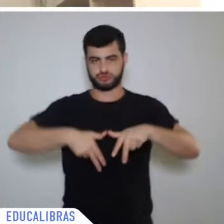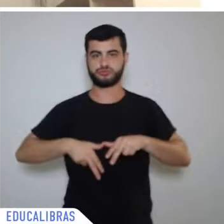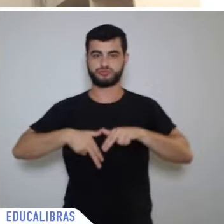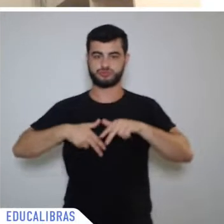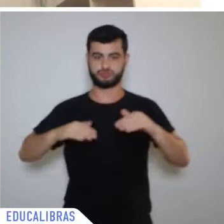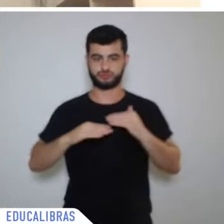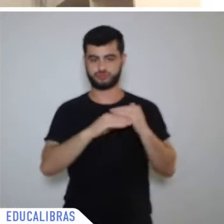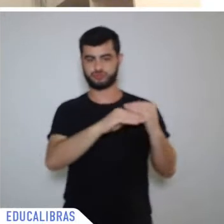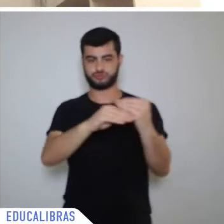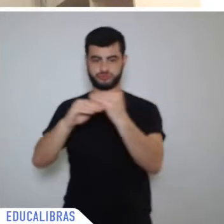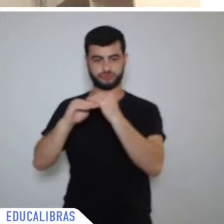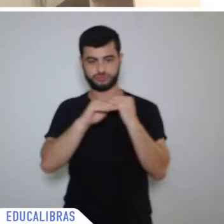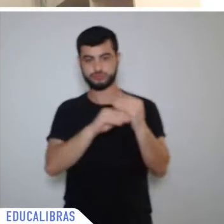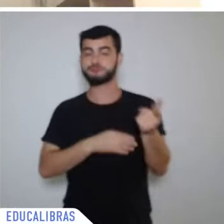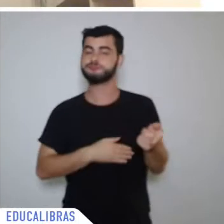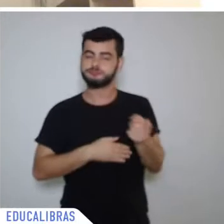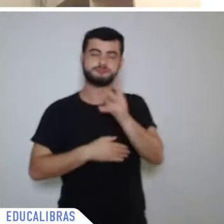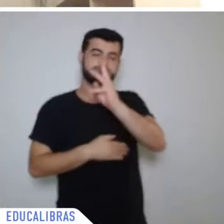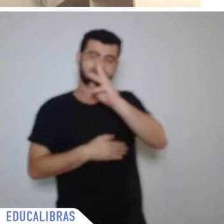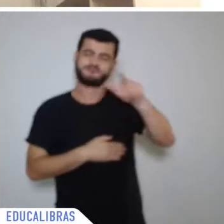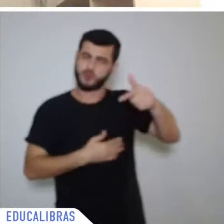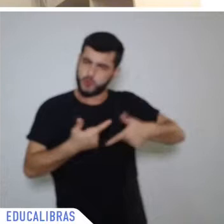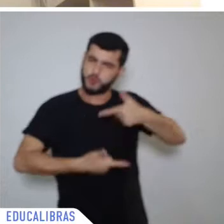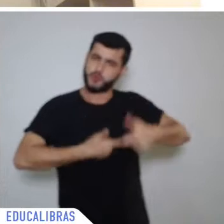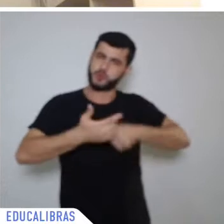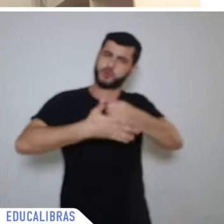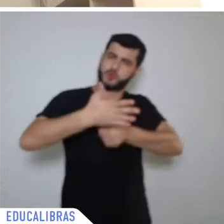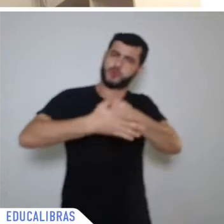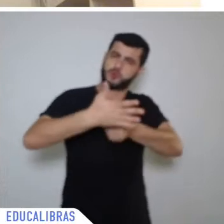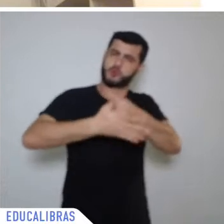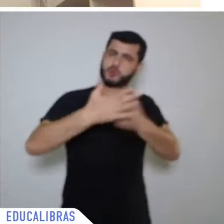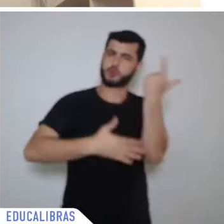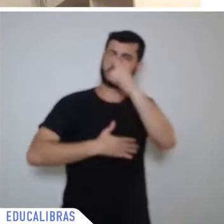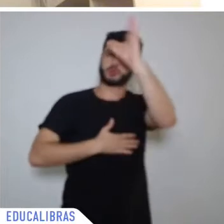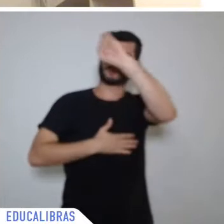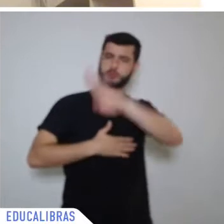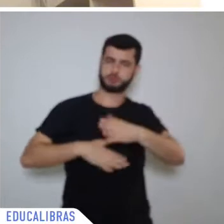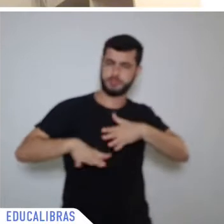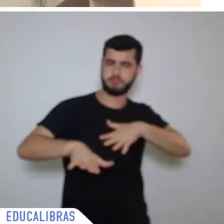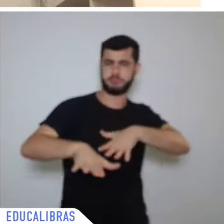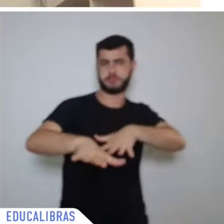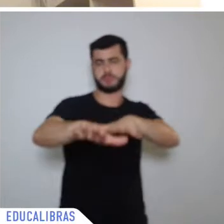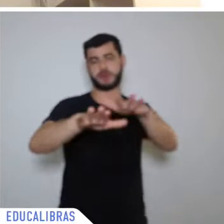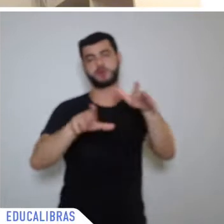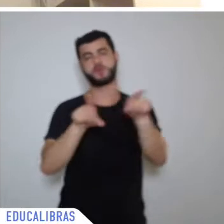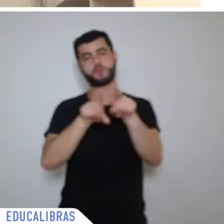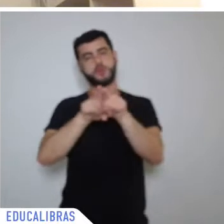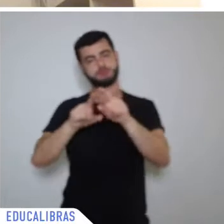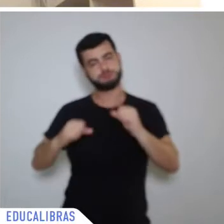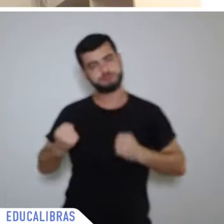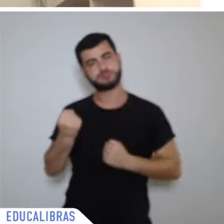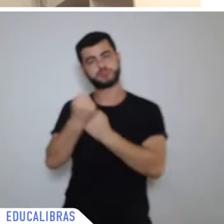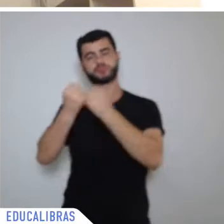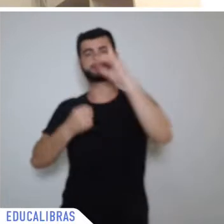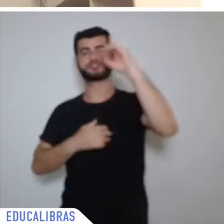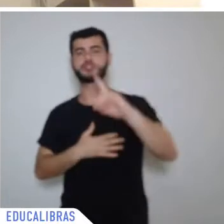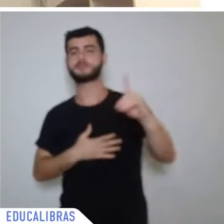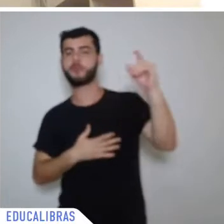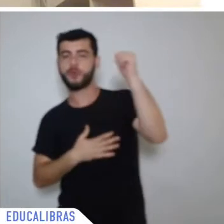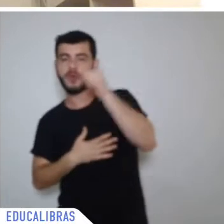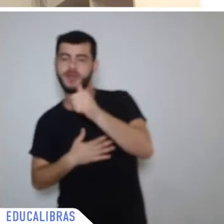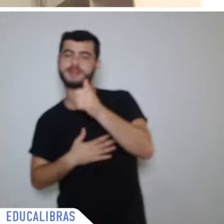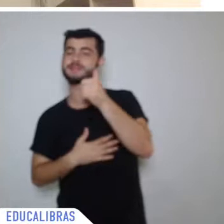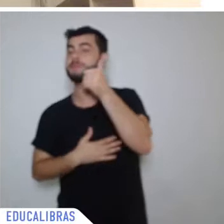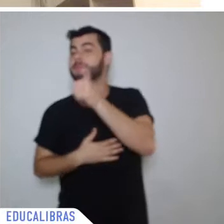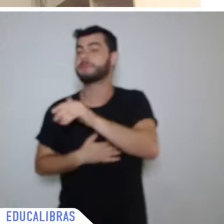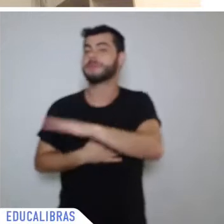education systems. She's also a researcher at the Center of the Latin American and Caribbean Studies at the Brown University, and earlier this year she received the